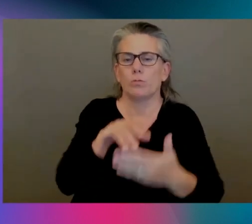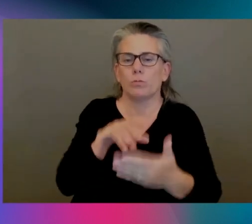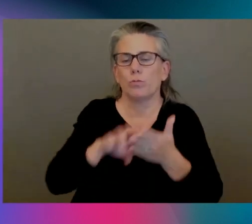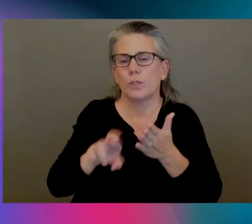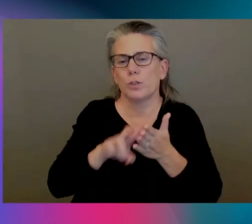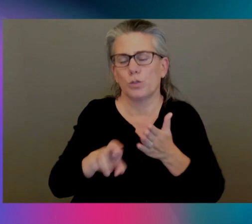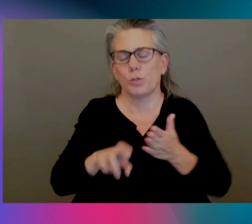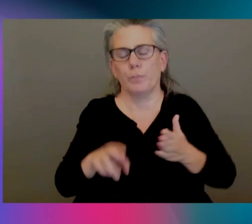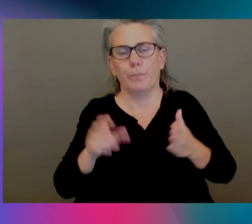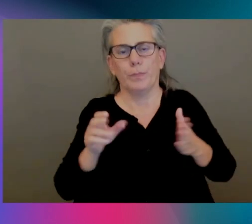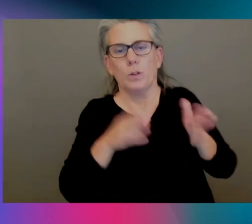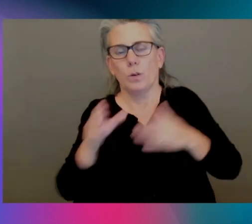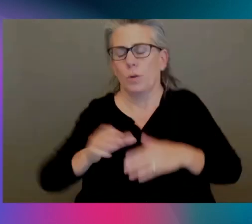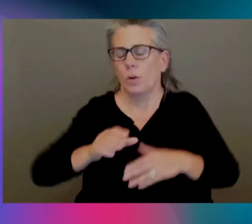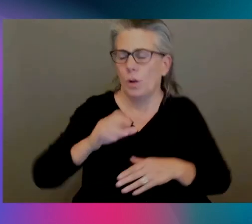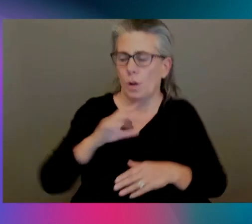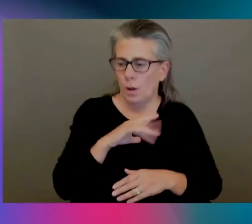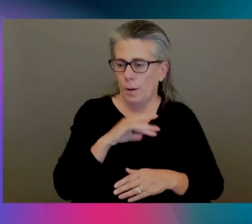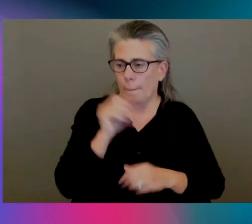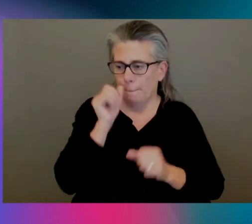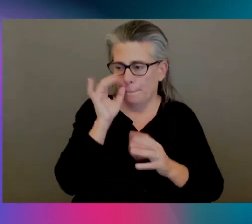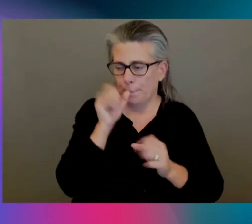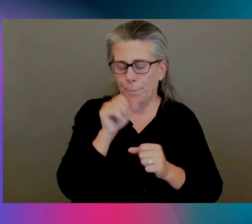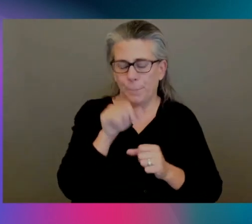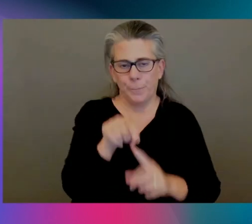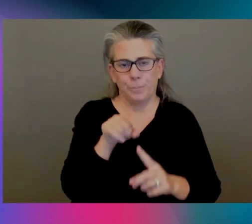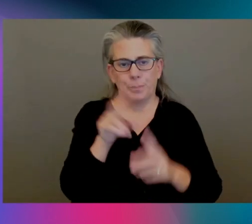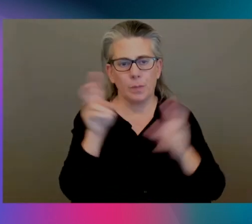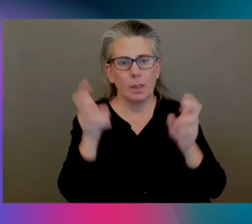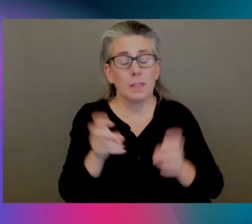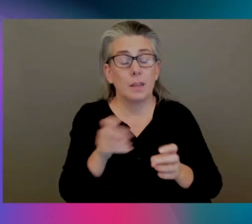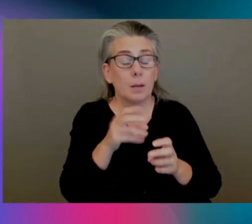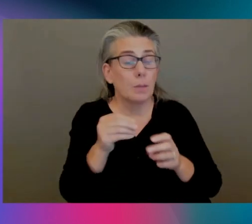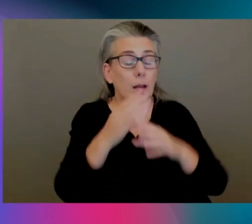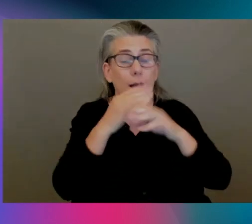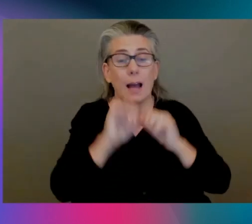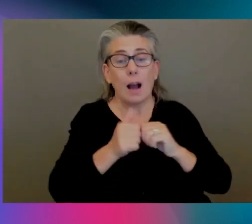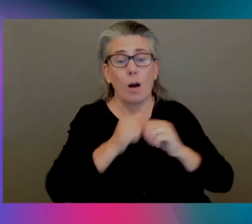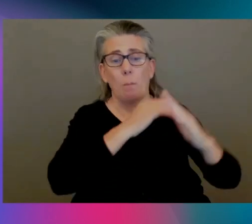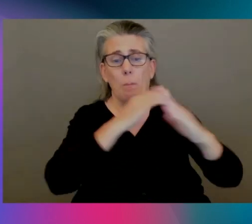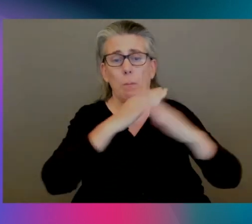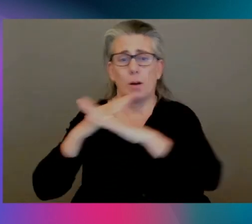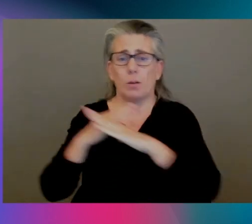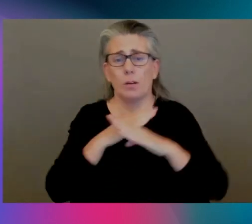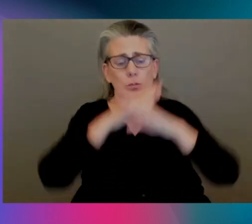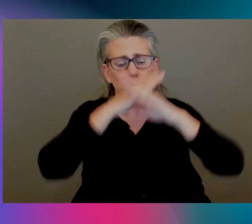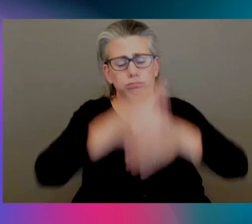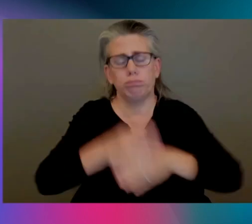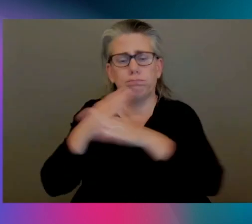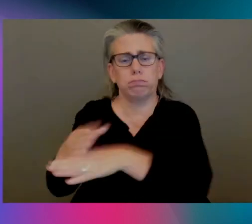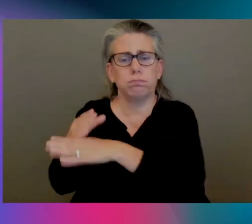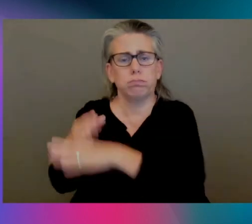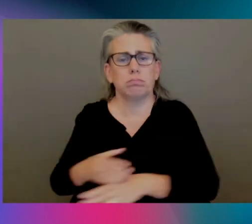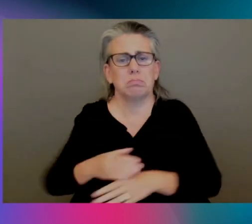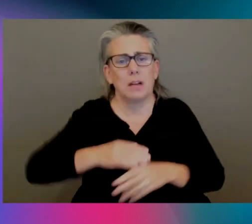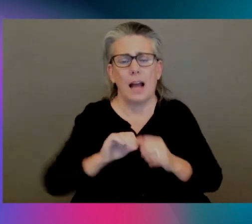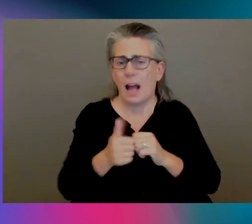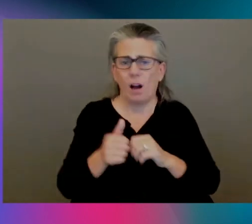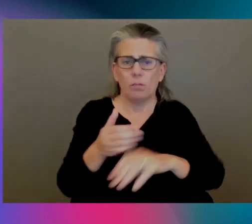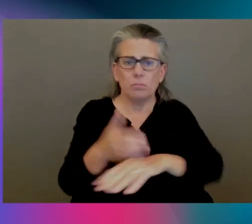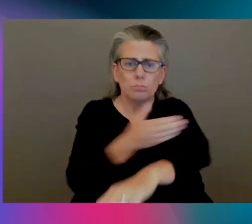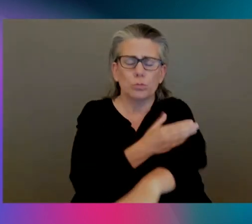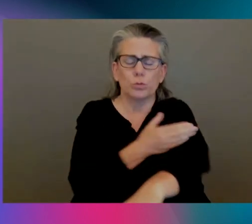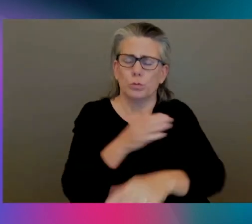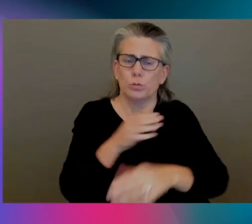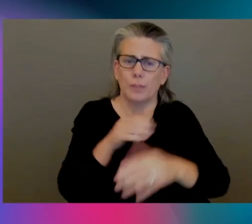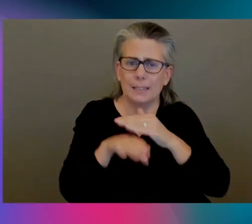enabling customers to get this data, actually breaking down these walls and like helping them push innovation. On that note, can you talk a little bit about